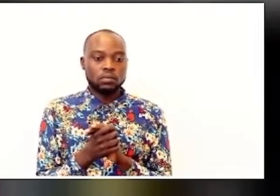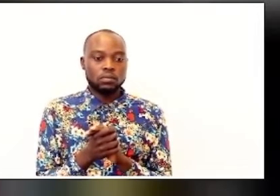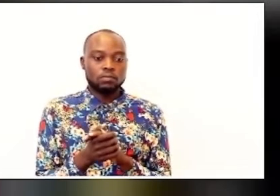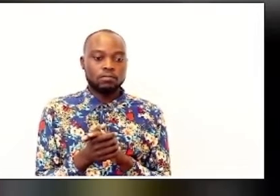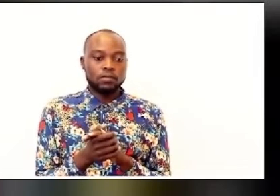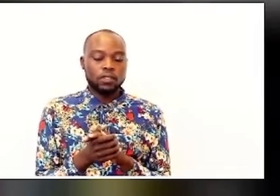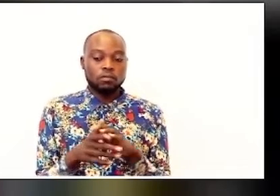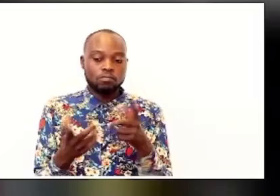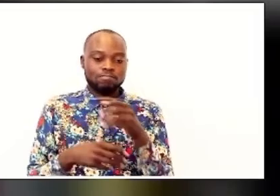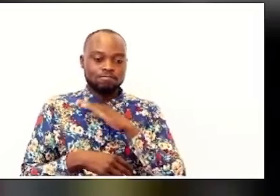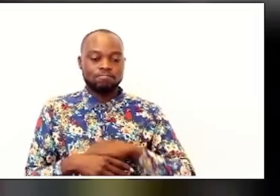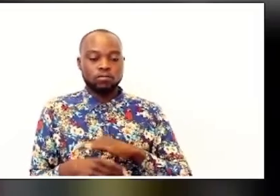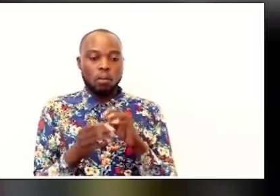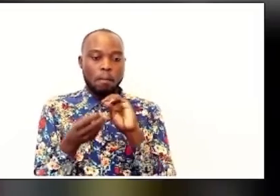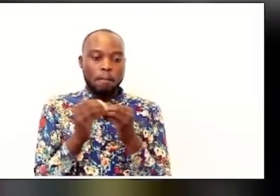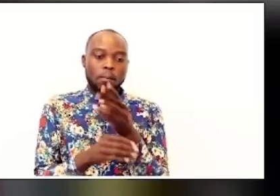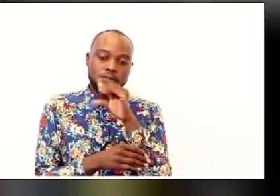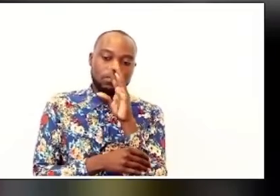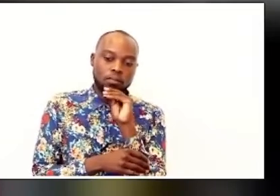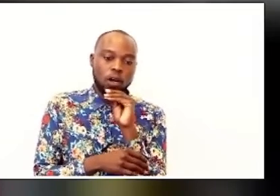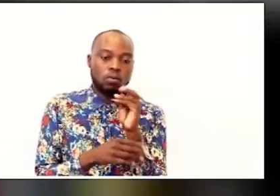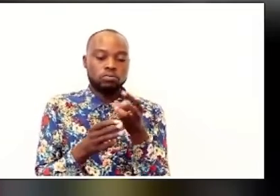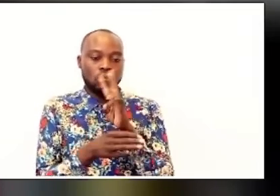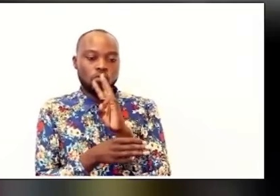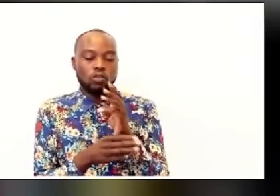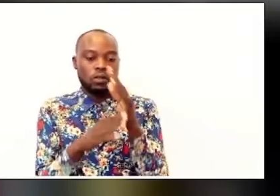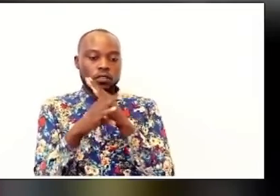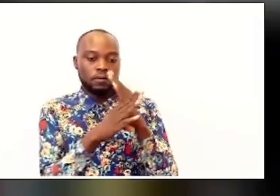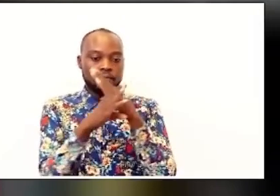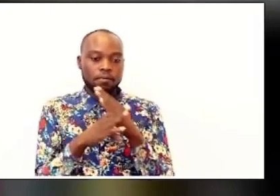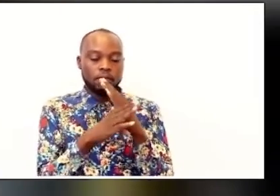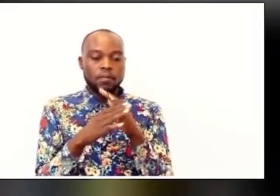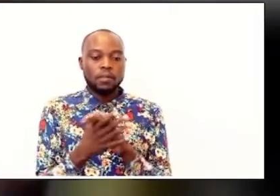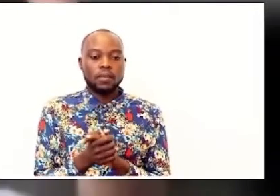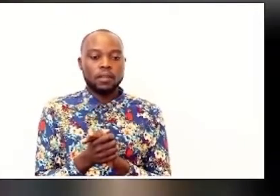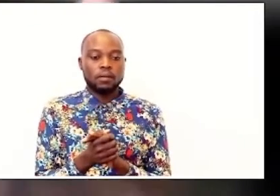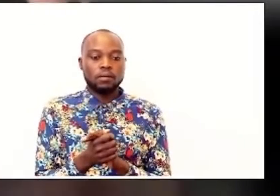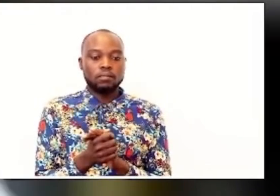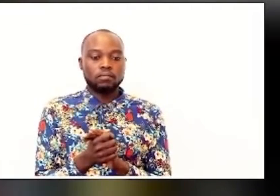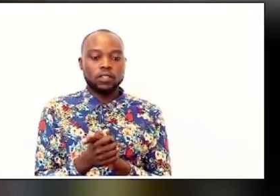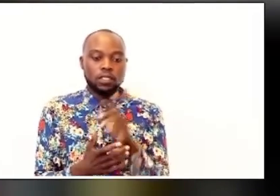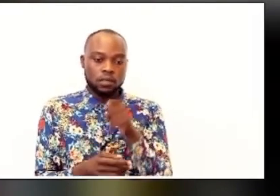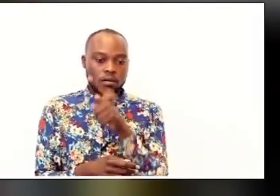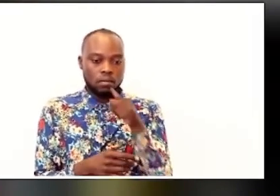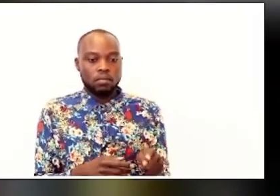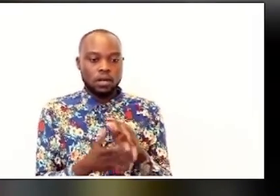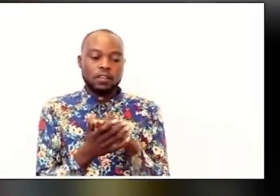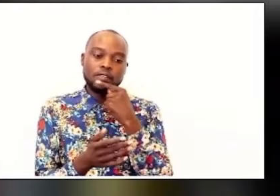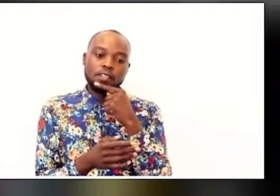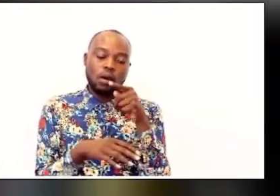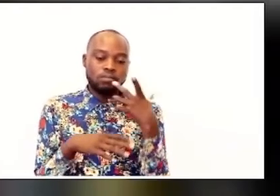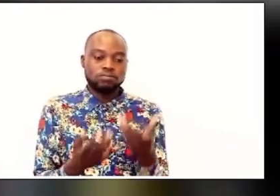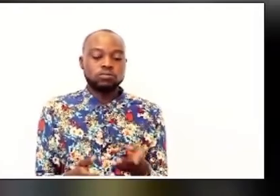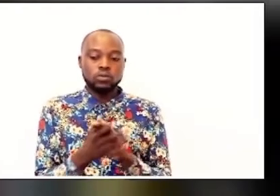objectives in terms of addressing our food and water security, we will again fail, and we will say the